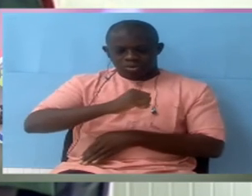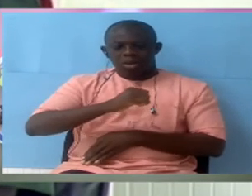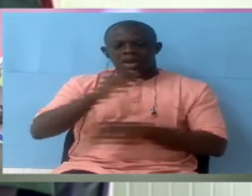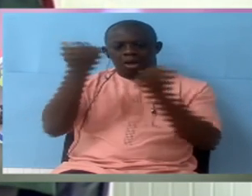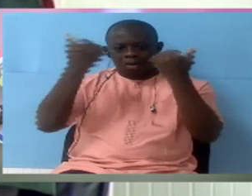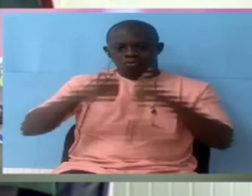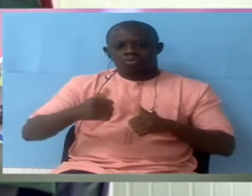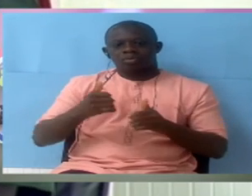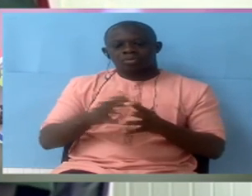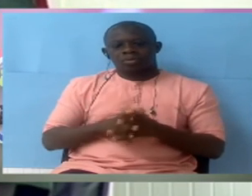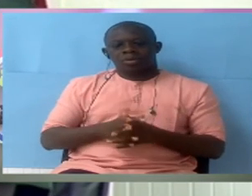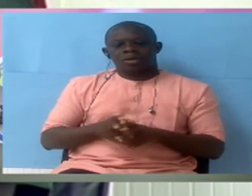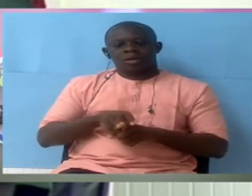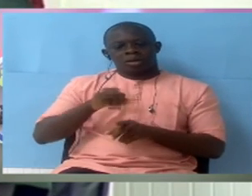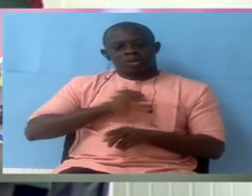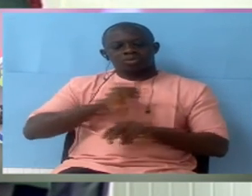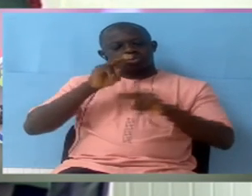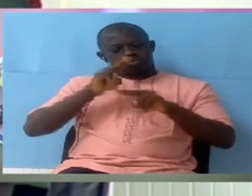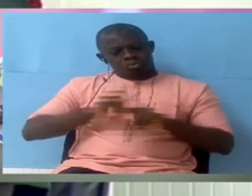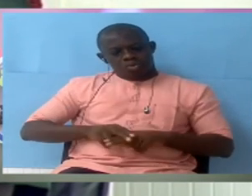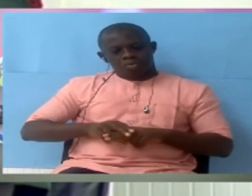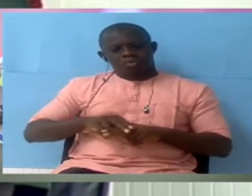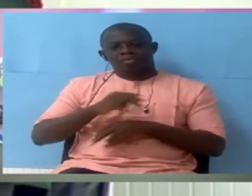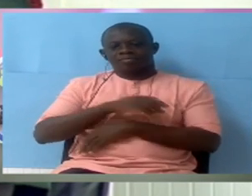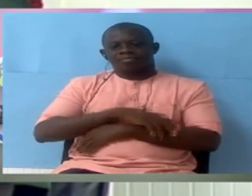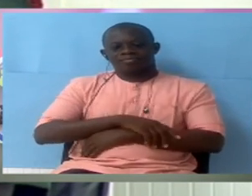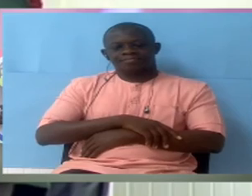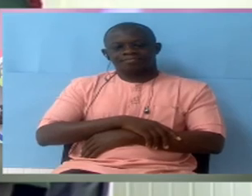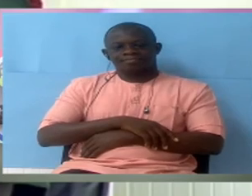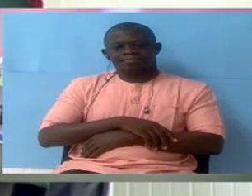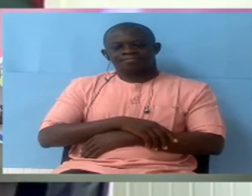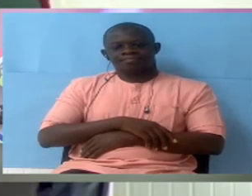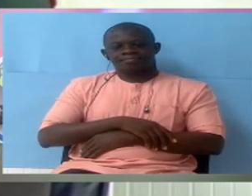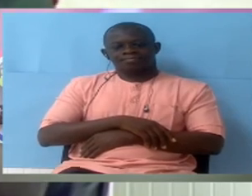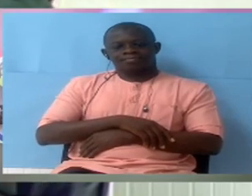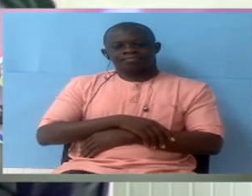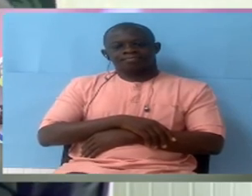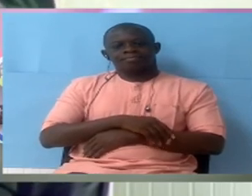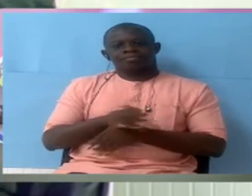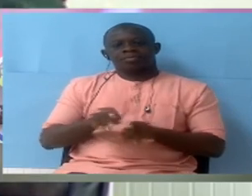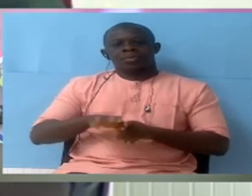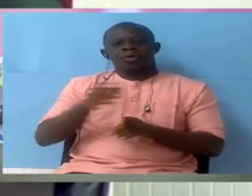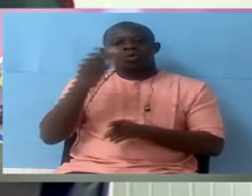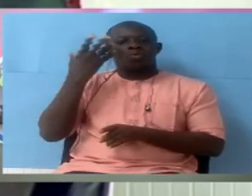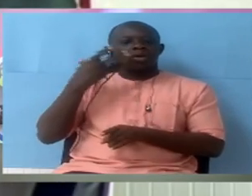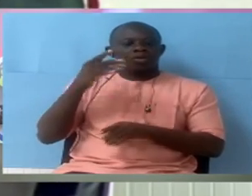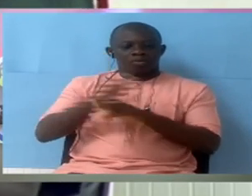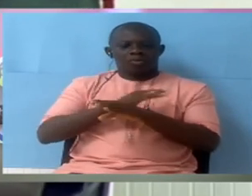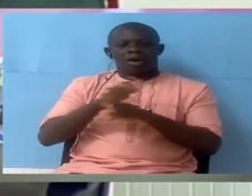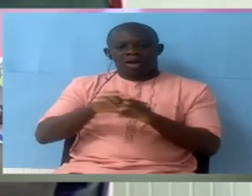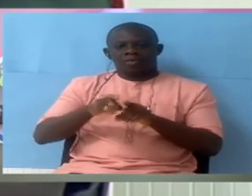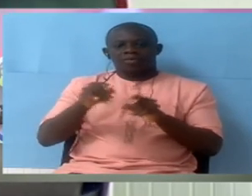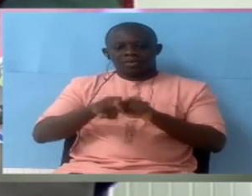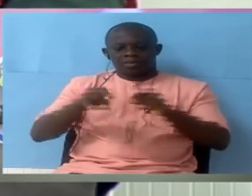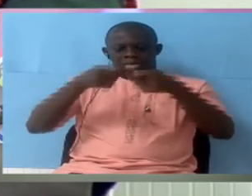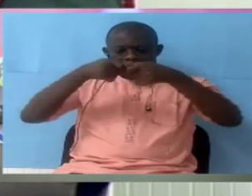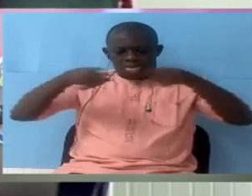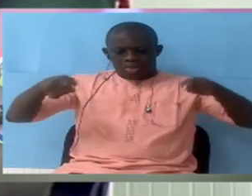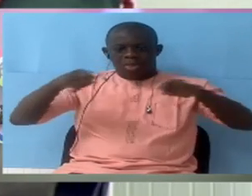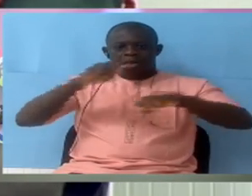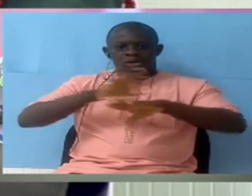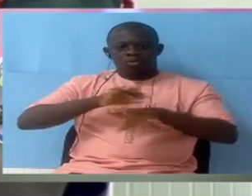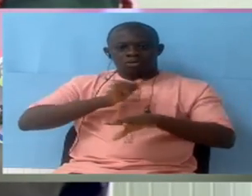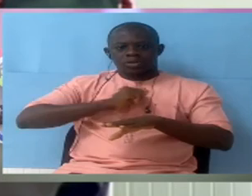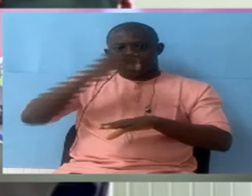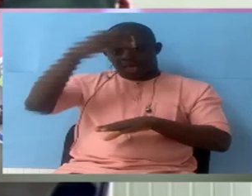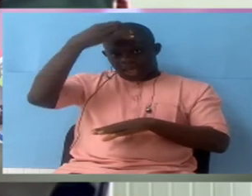I just sat down. Ci la dal di tok. When there was a plaster on his head. Ma gis plaster ci bopam